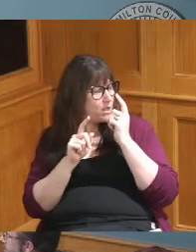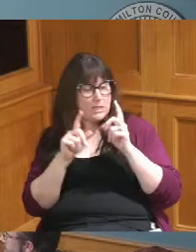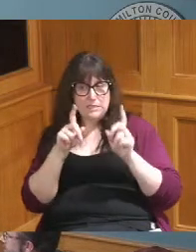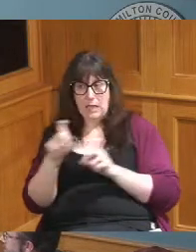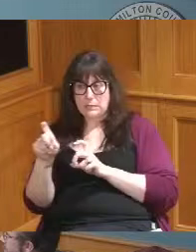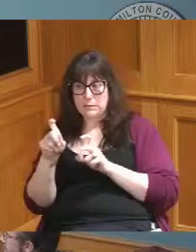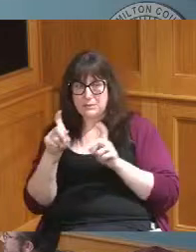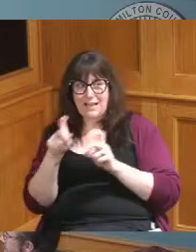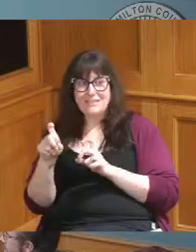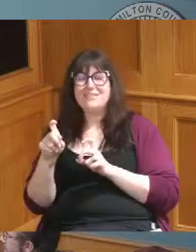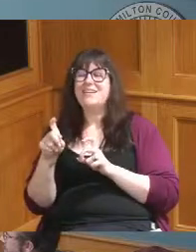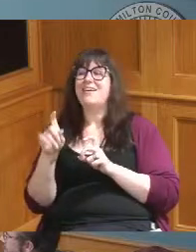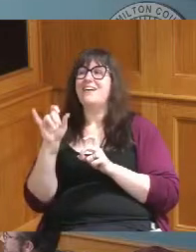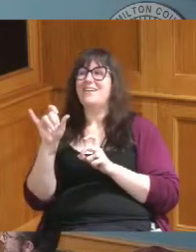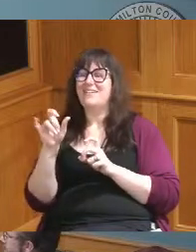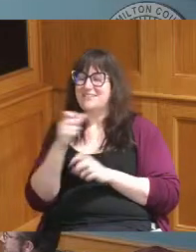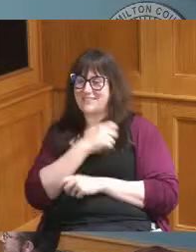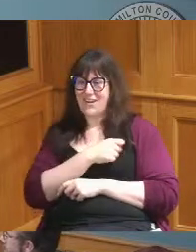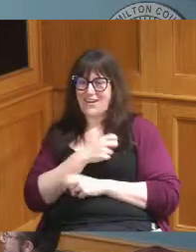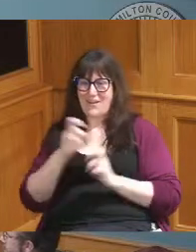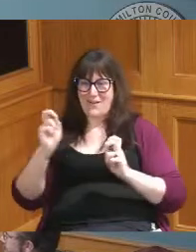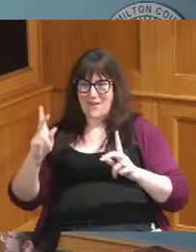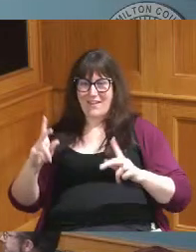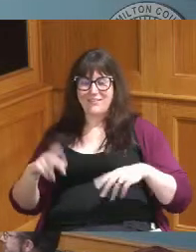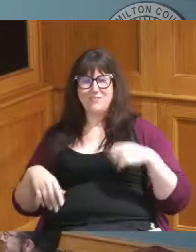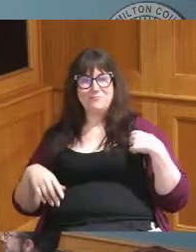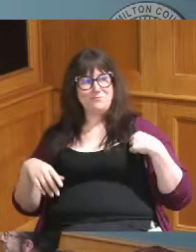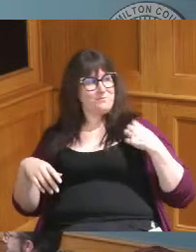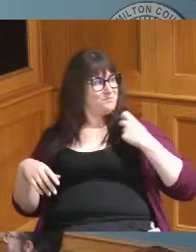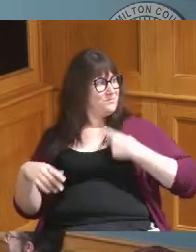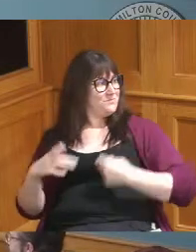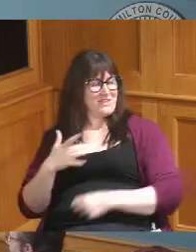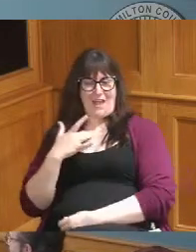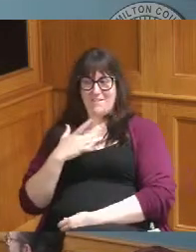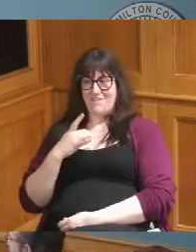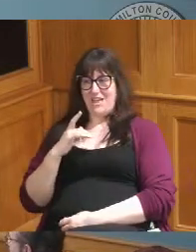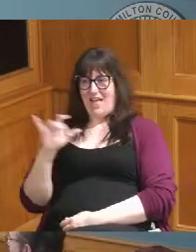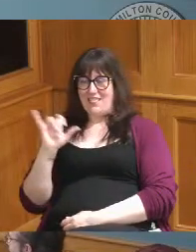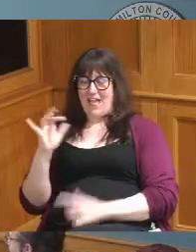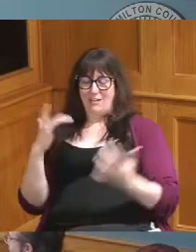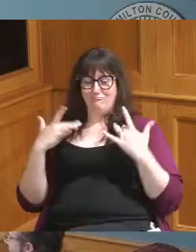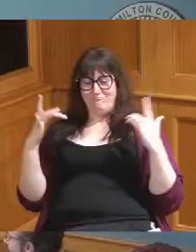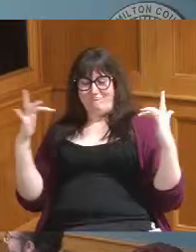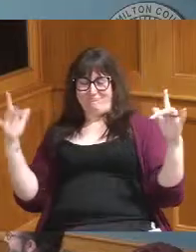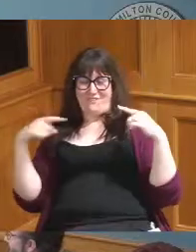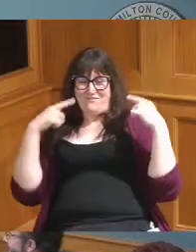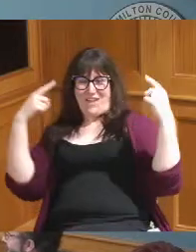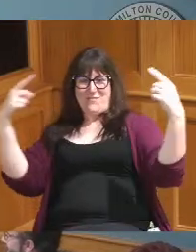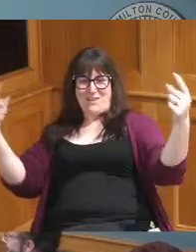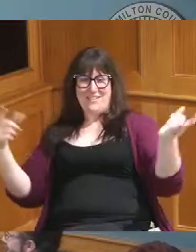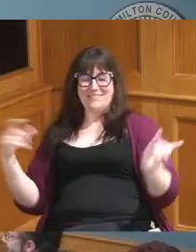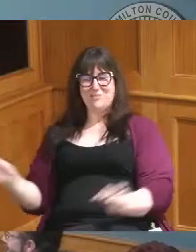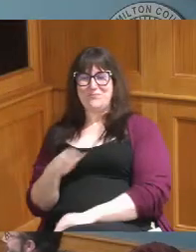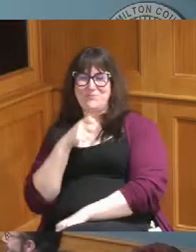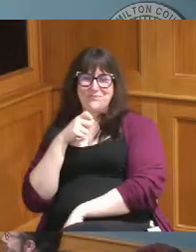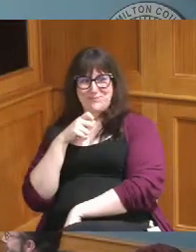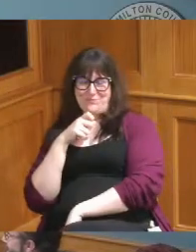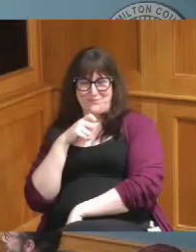Test. Oh, there we go. Oh, sorry. All right. Well, don't I feel like a superstar right now? I got my handheld